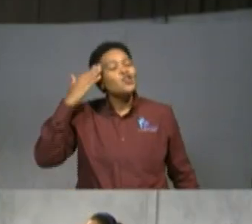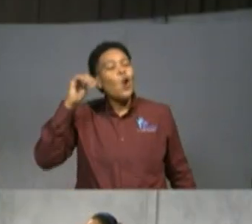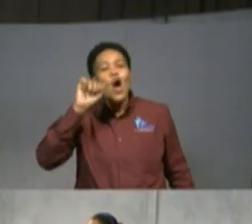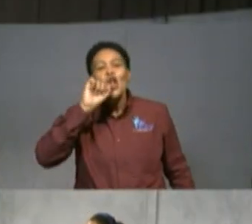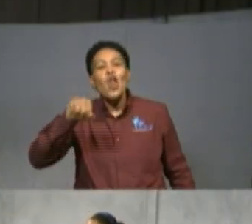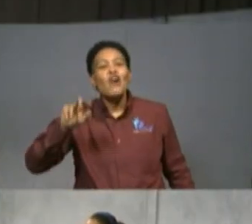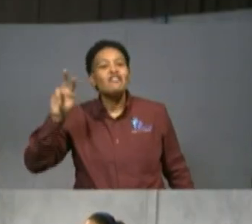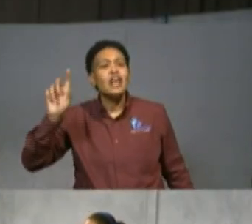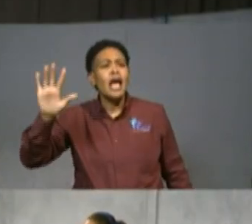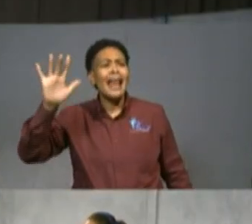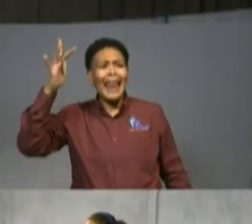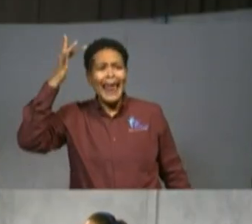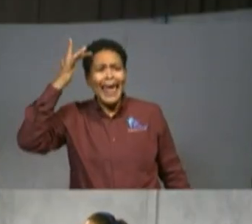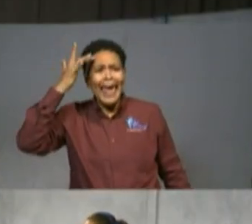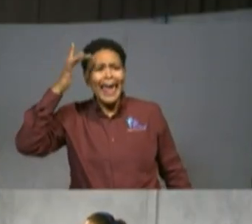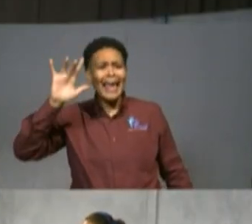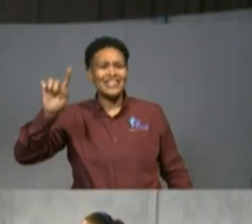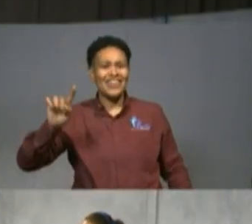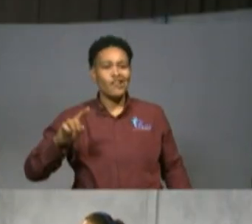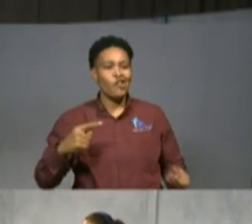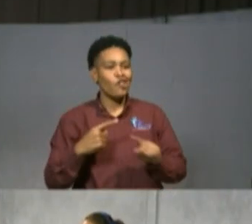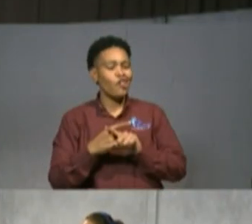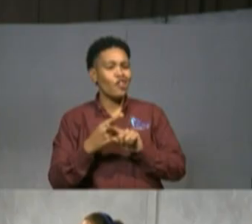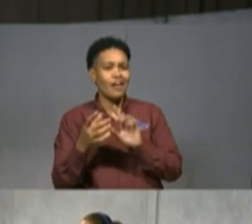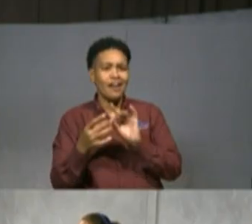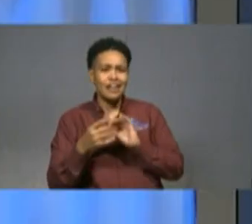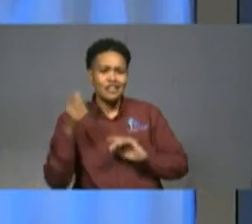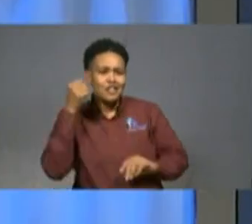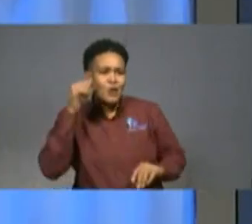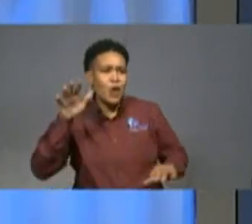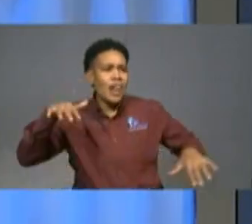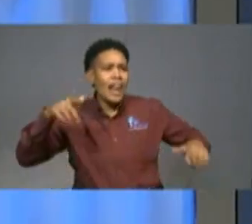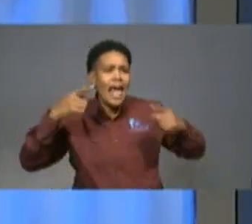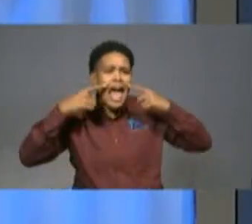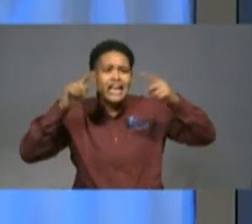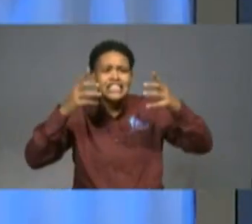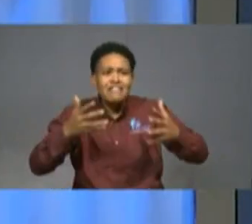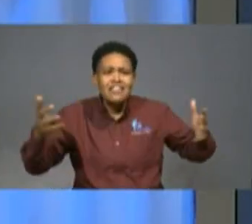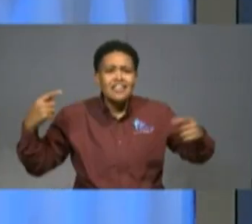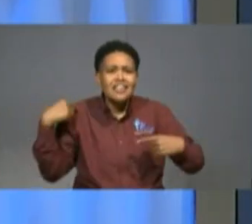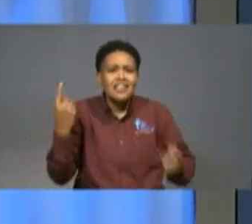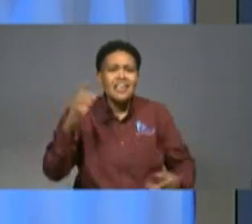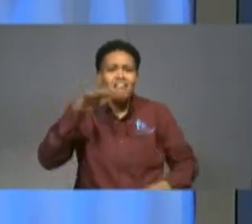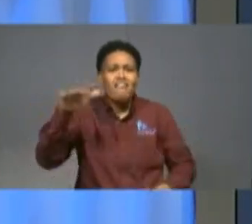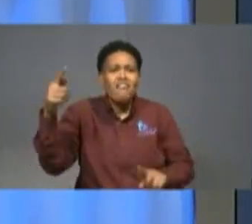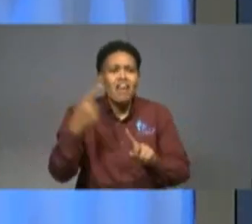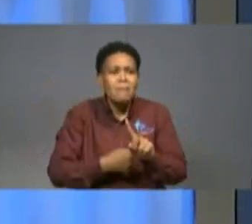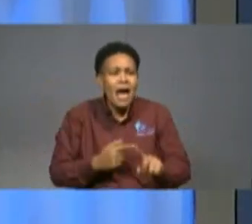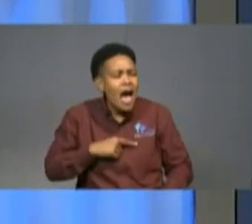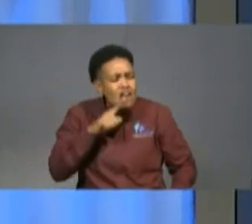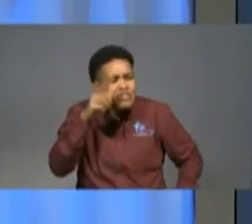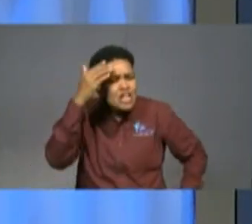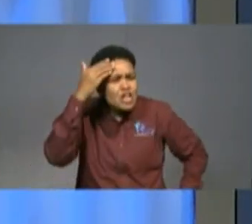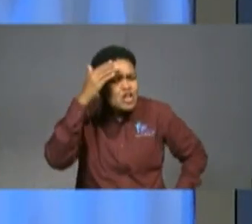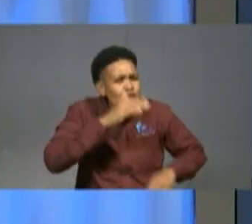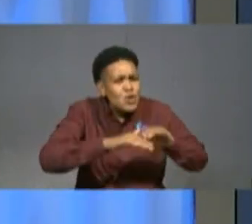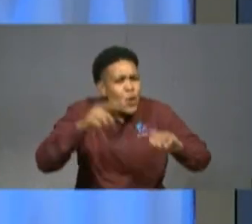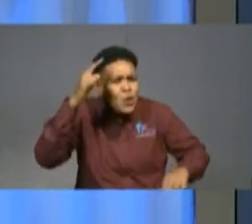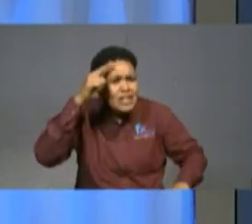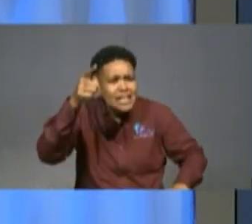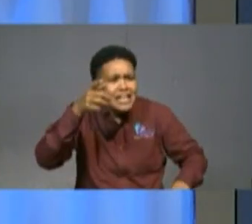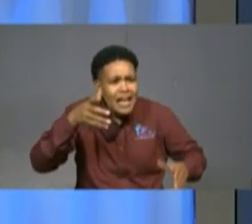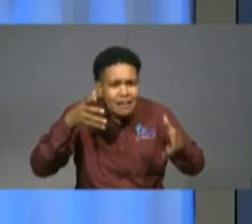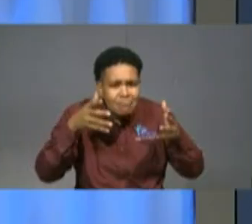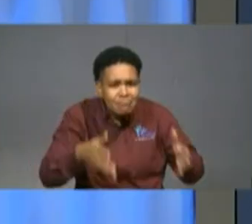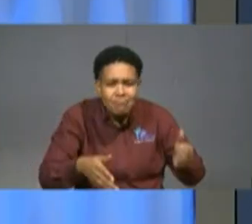how intellectual and contrite they sound in terms of not achieving things over the past 55 months. I really don't think they're on the ground with Jamaican